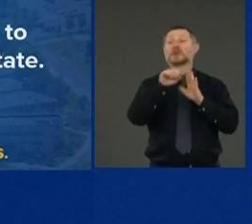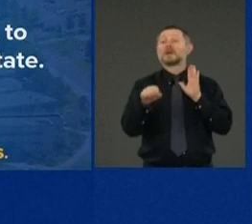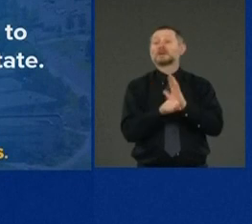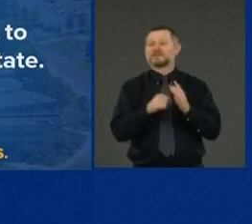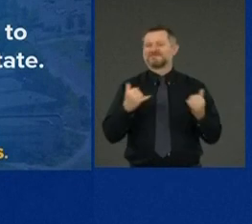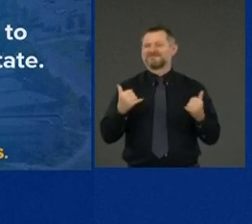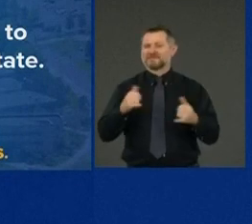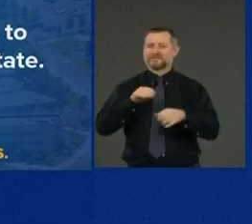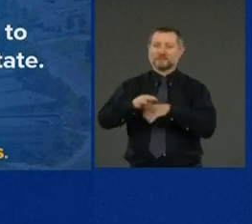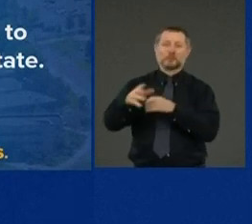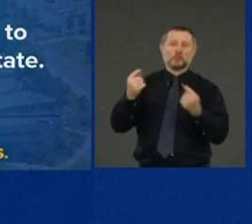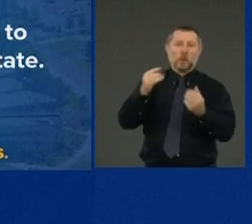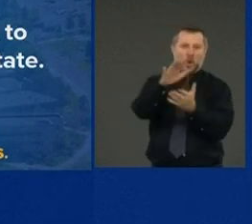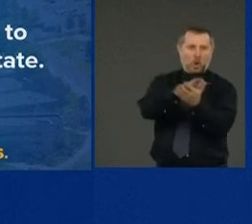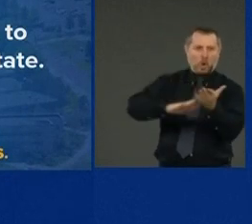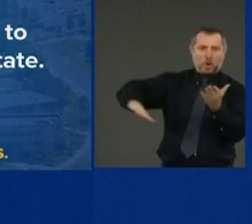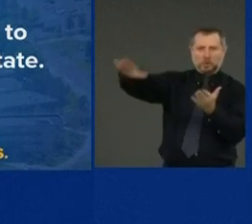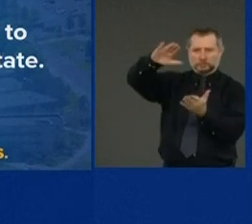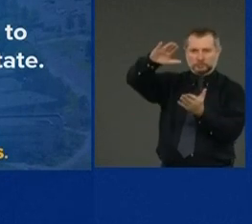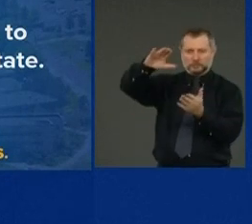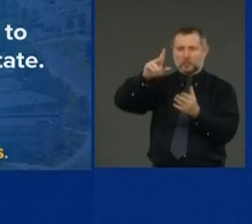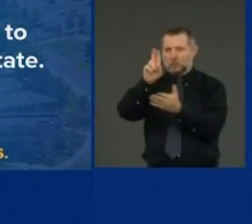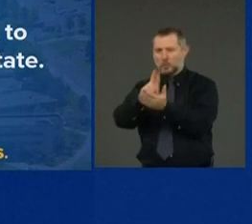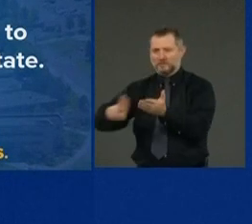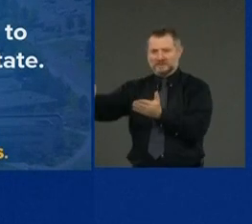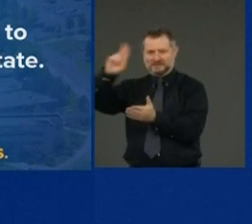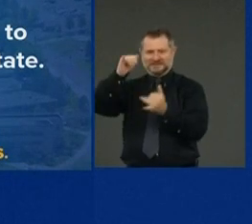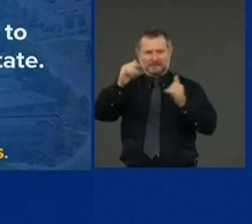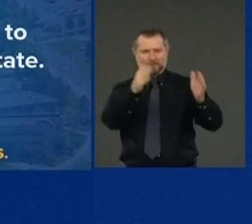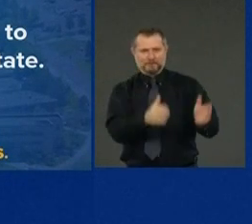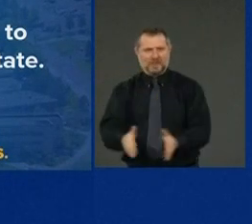for colleges and universities that are planning